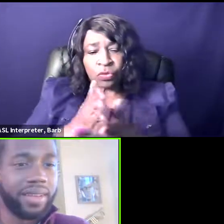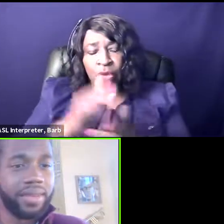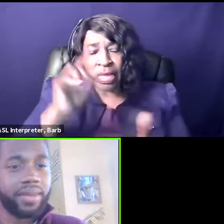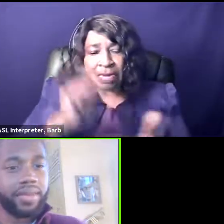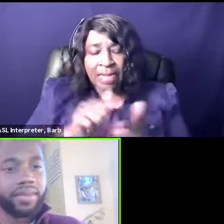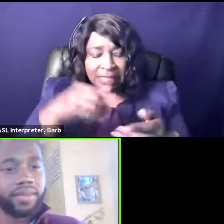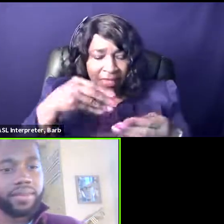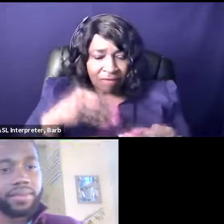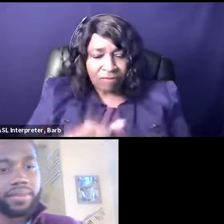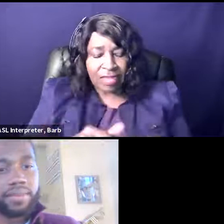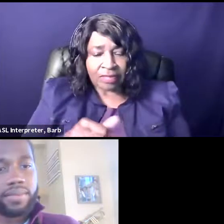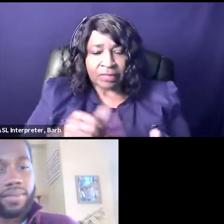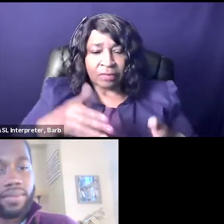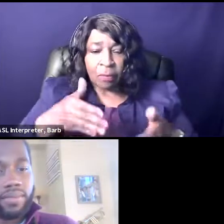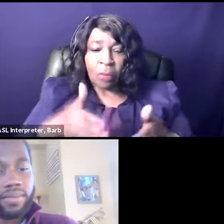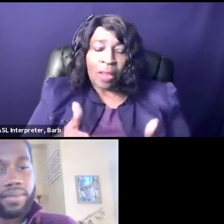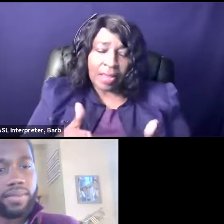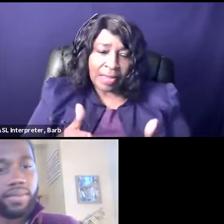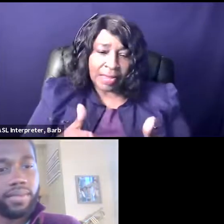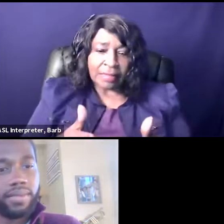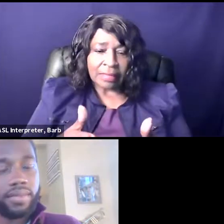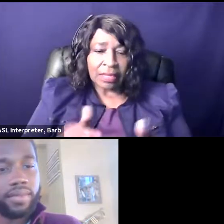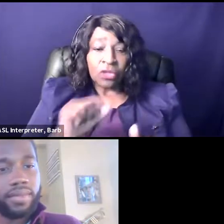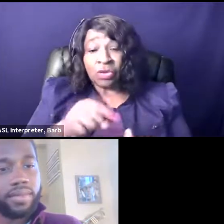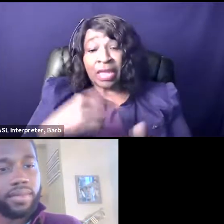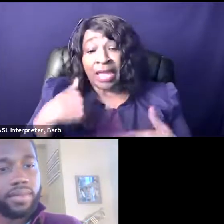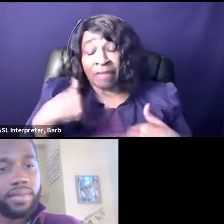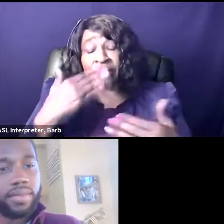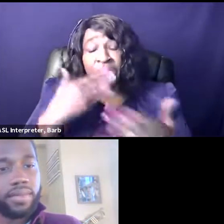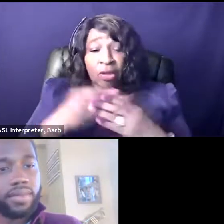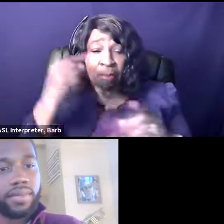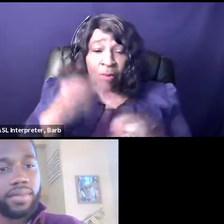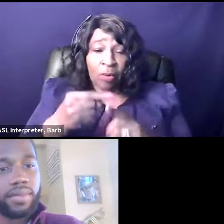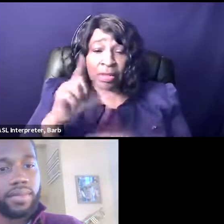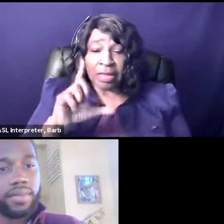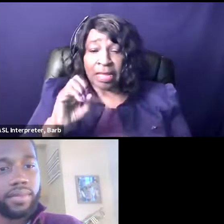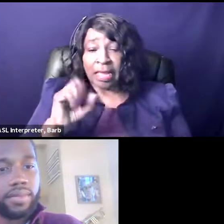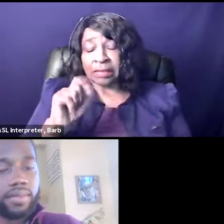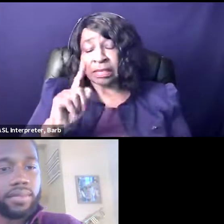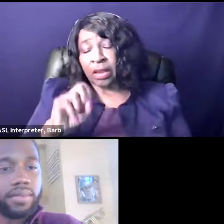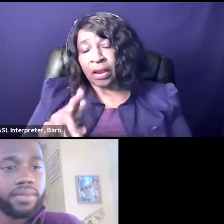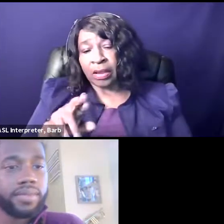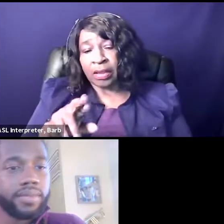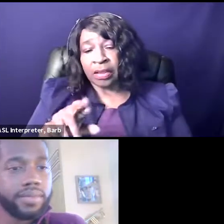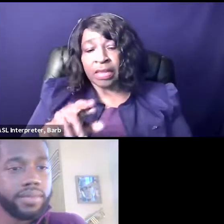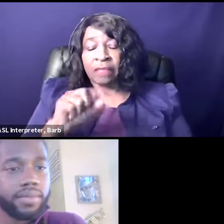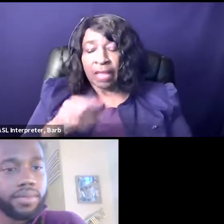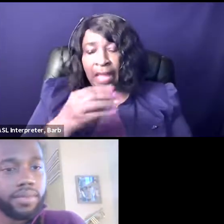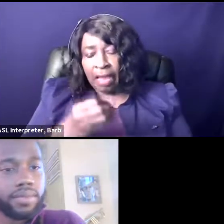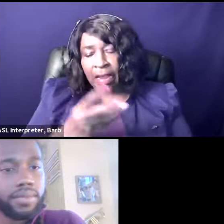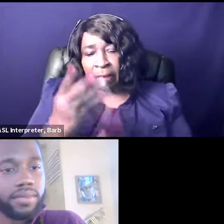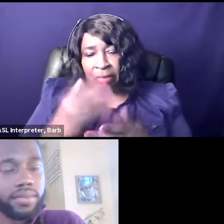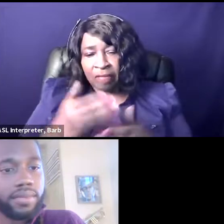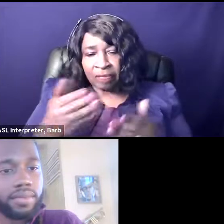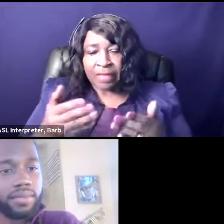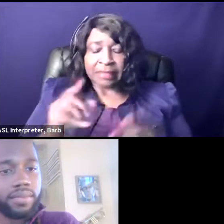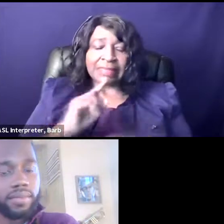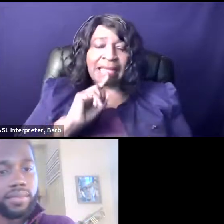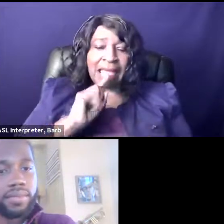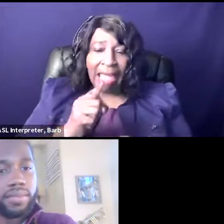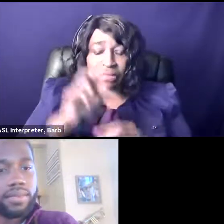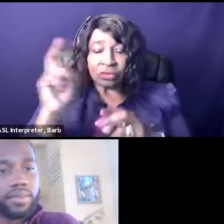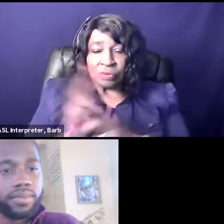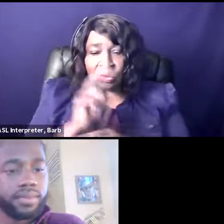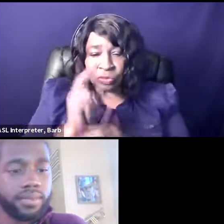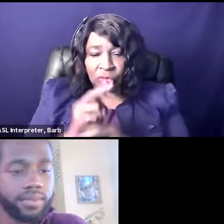graph. Yeah, you hit on a really good point, Lester. So there are a couple of metrics, right? So there's the actual consumption. So like